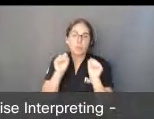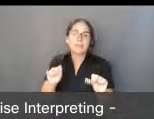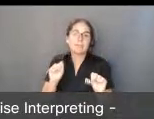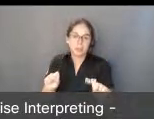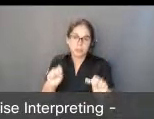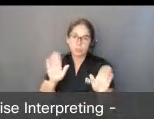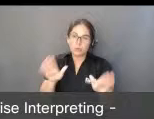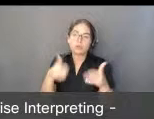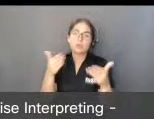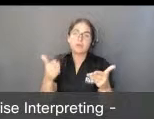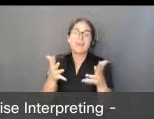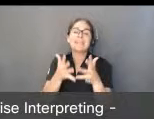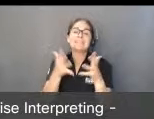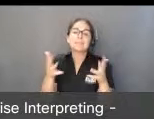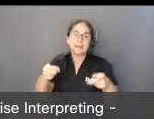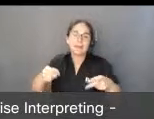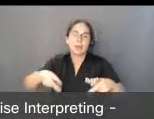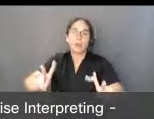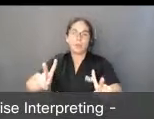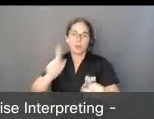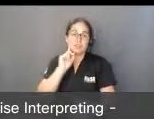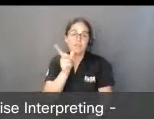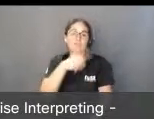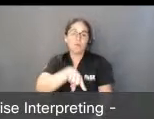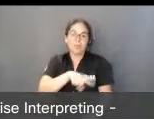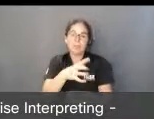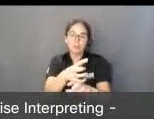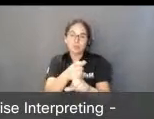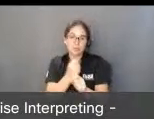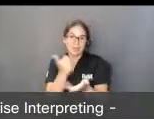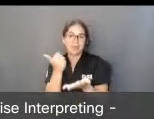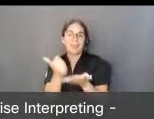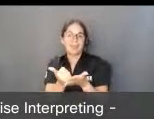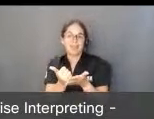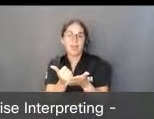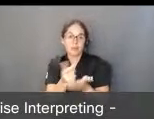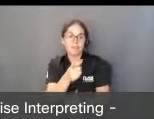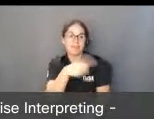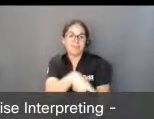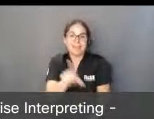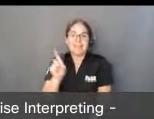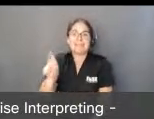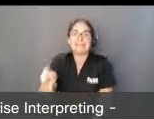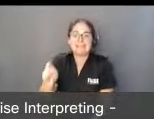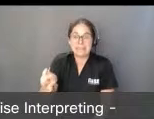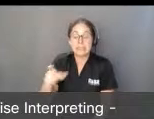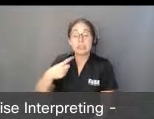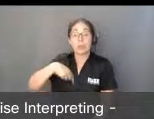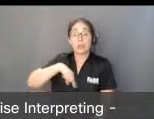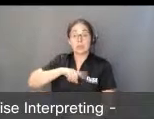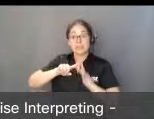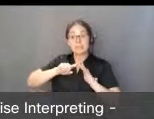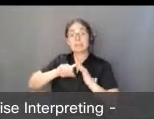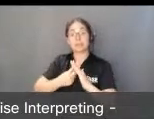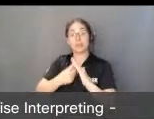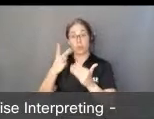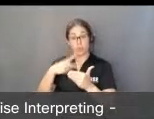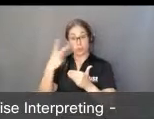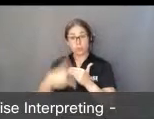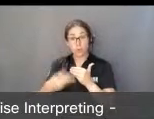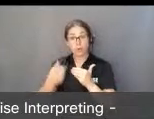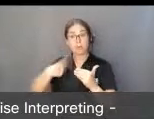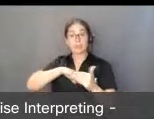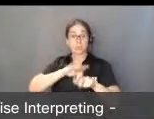many opportunities for them to get the help that they need. And so we will, as we begin this program and as we're setting